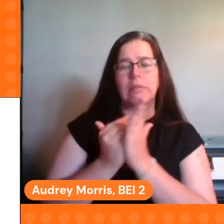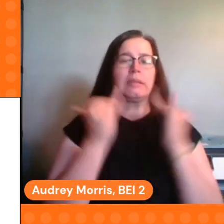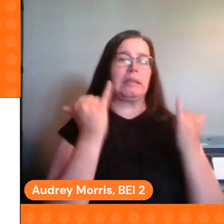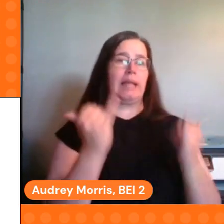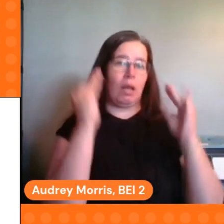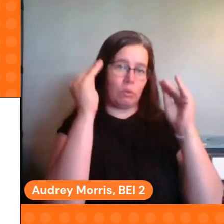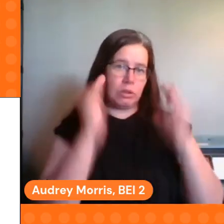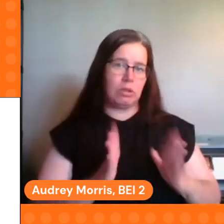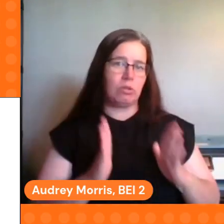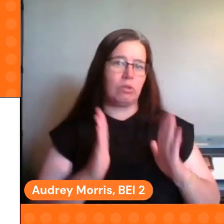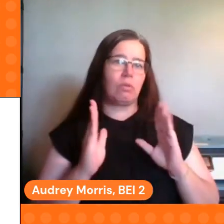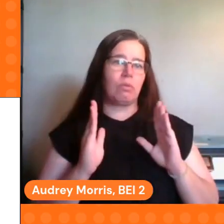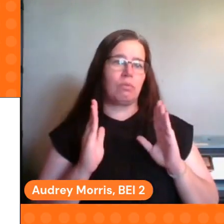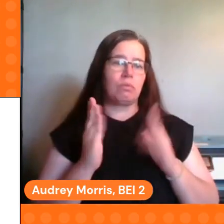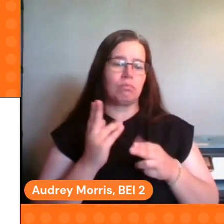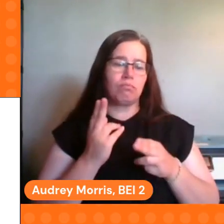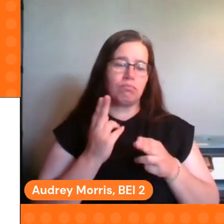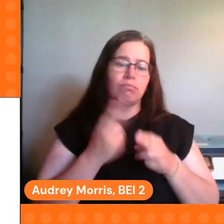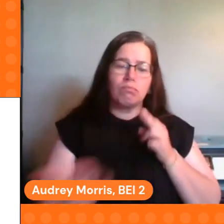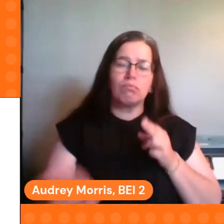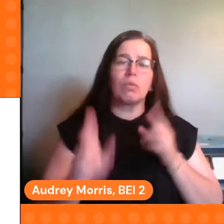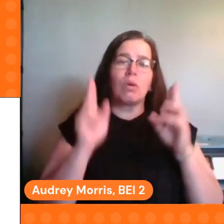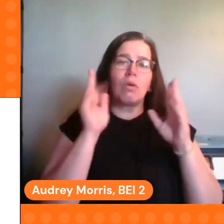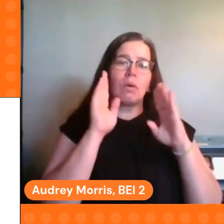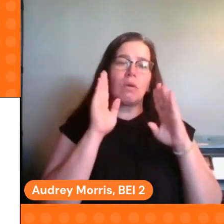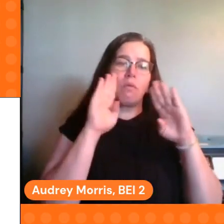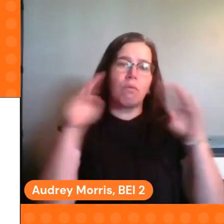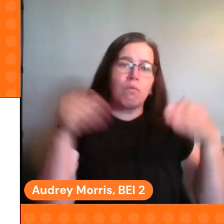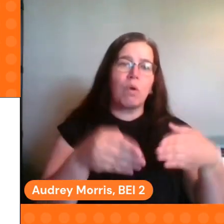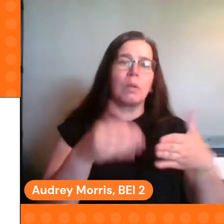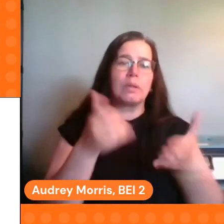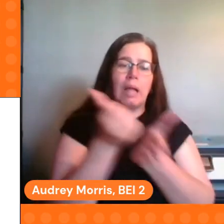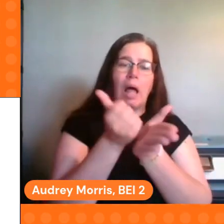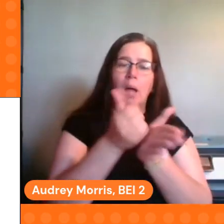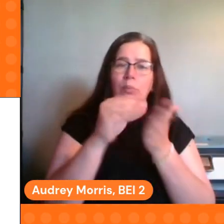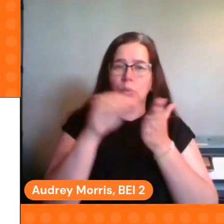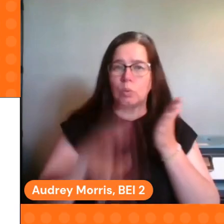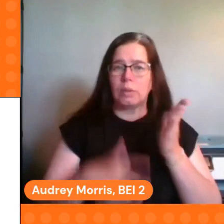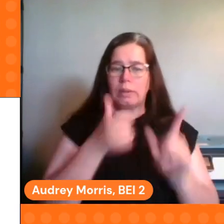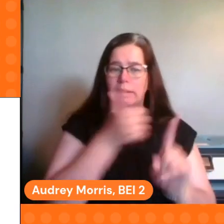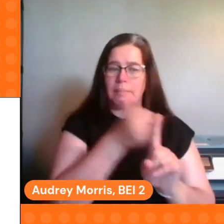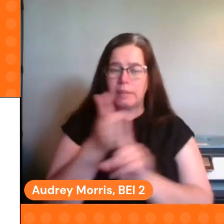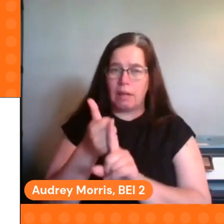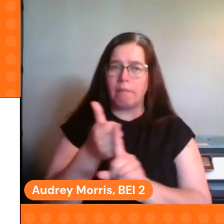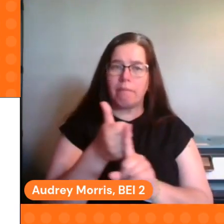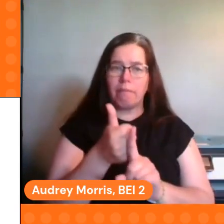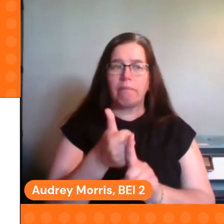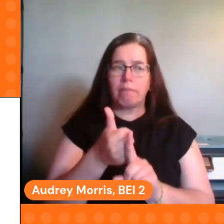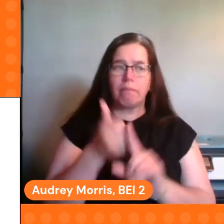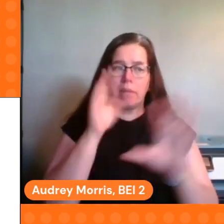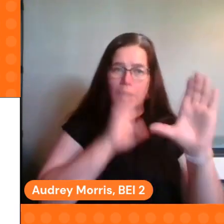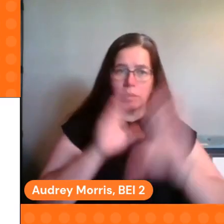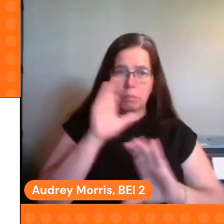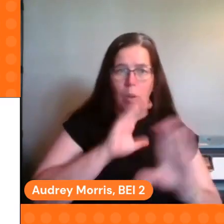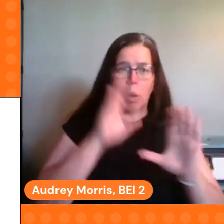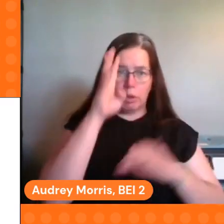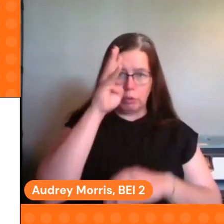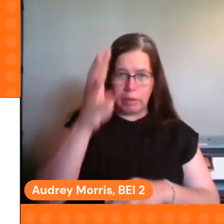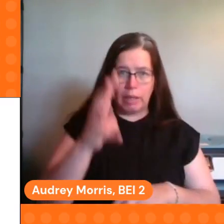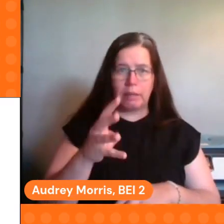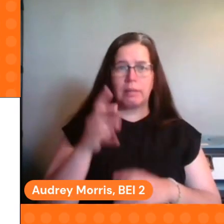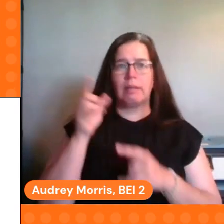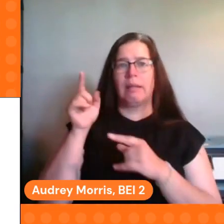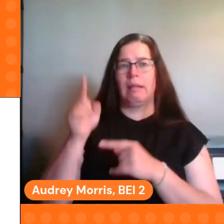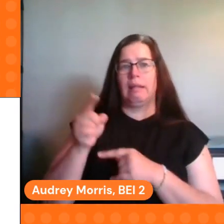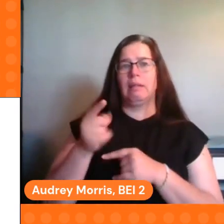can spend their time focus more on helping students to explore and create. So here is